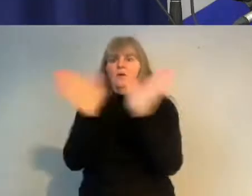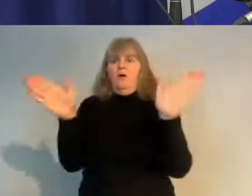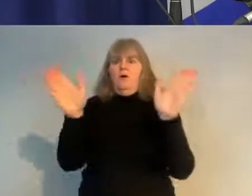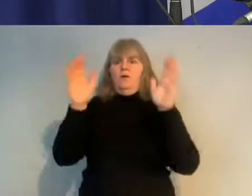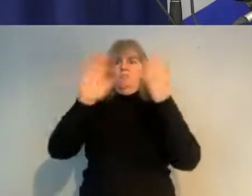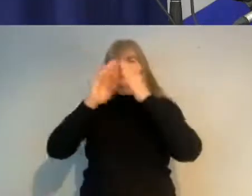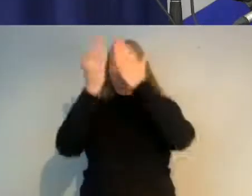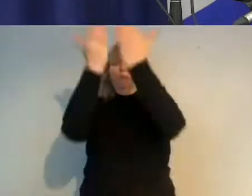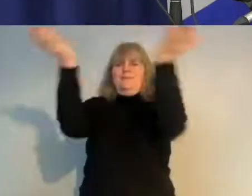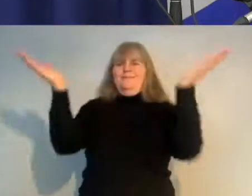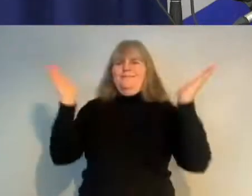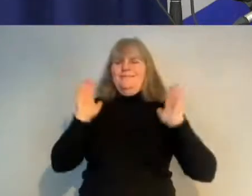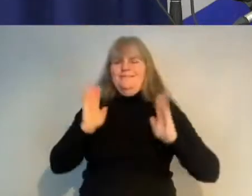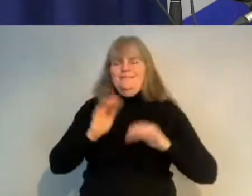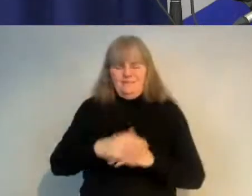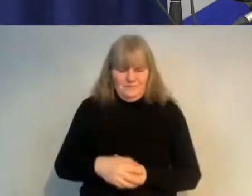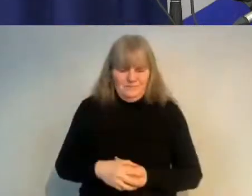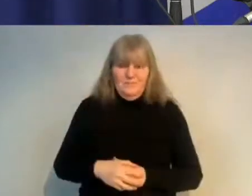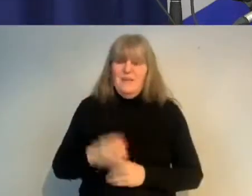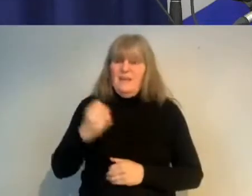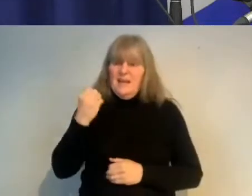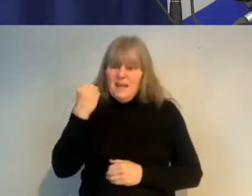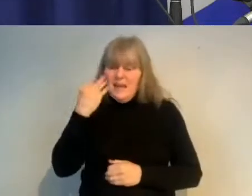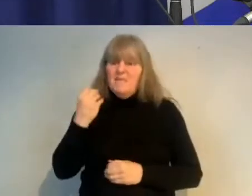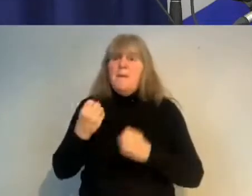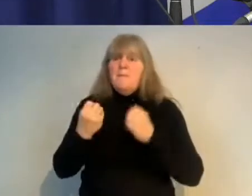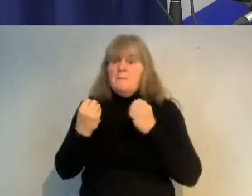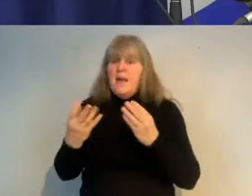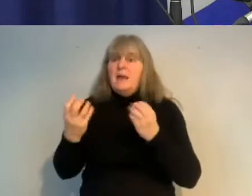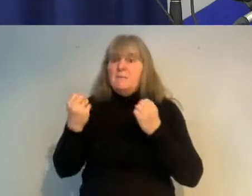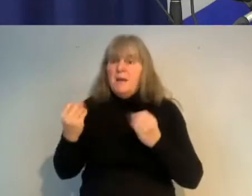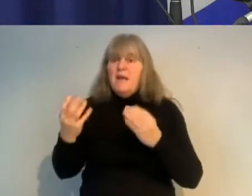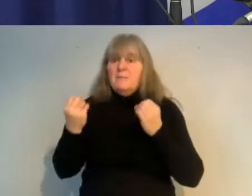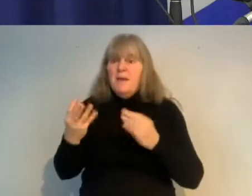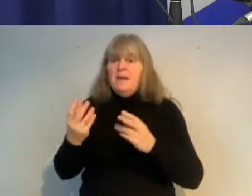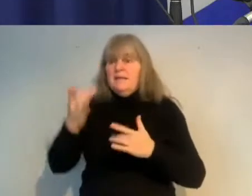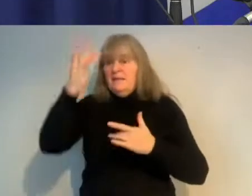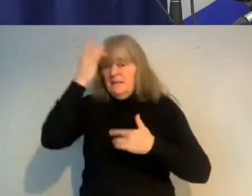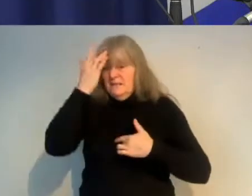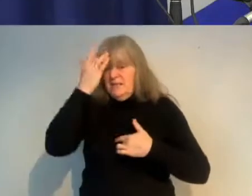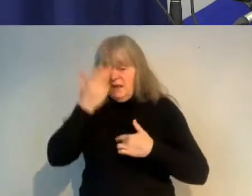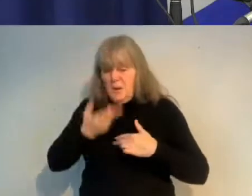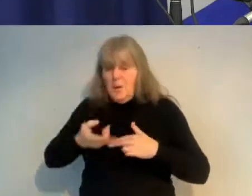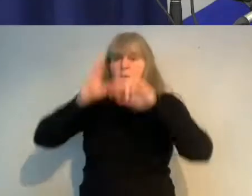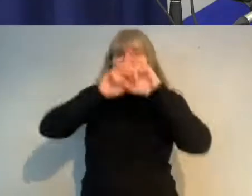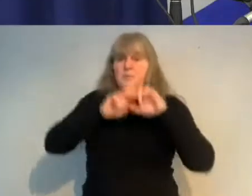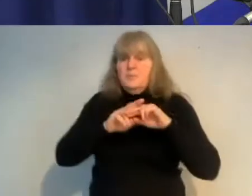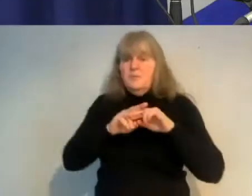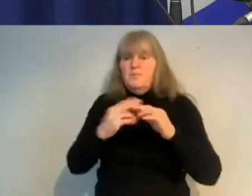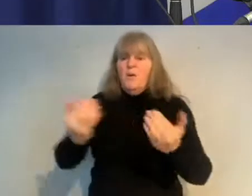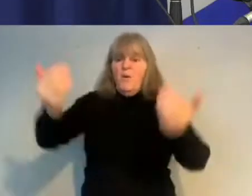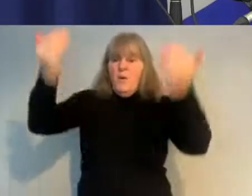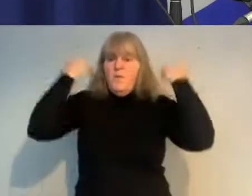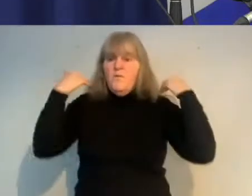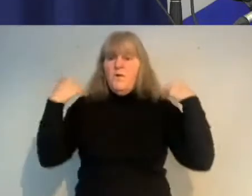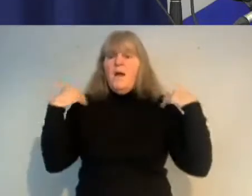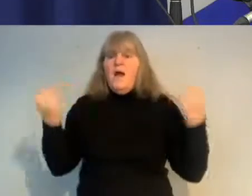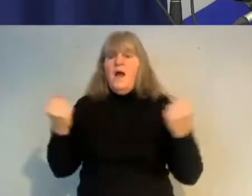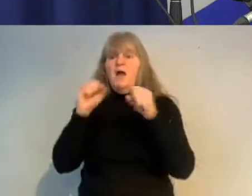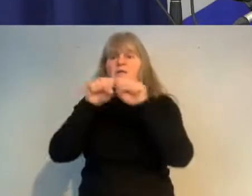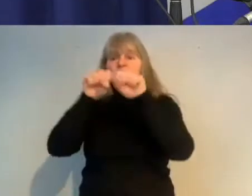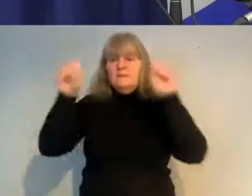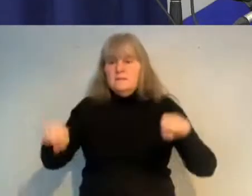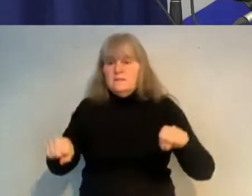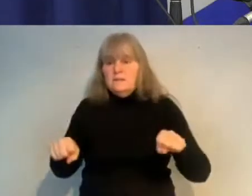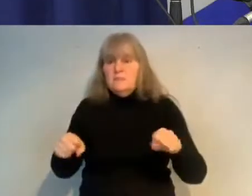If too many of us get so ill that we require medical care, there's a very real risk that will overwhelm the healthcare system. There's a very real risk of